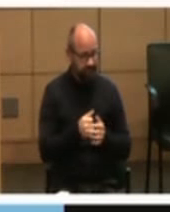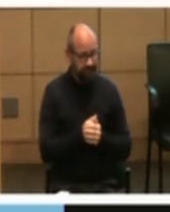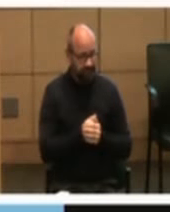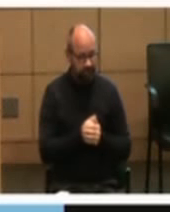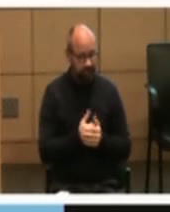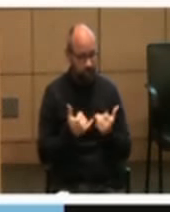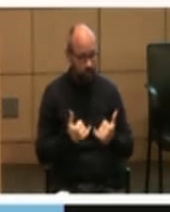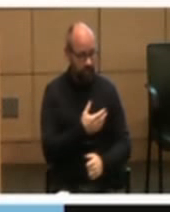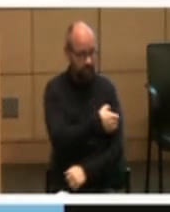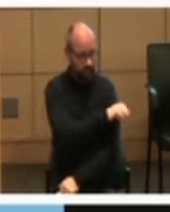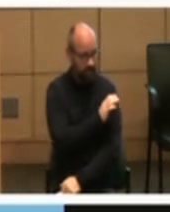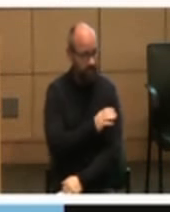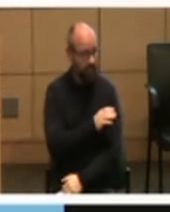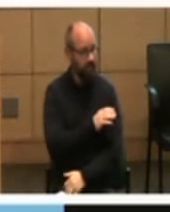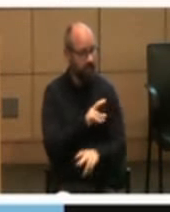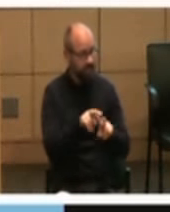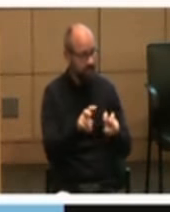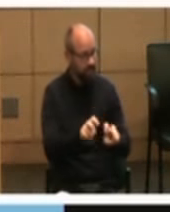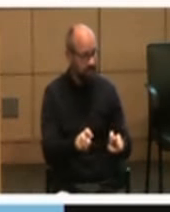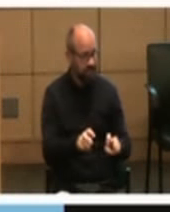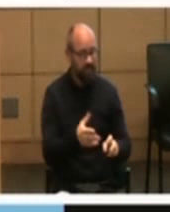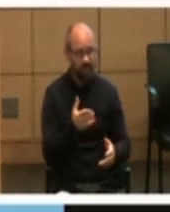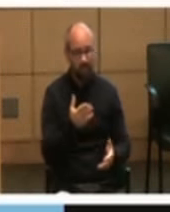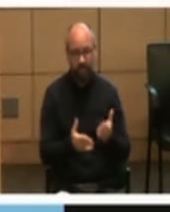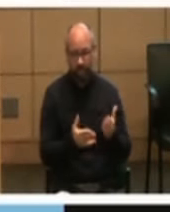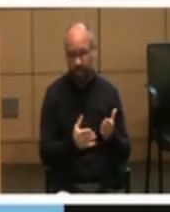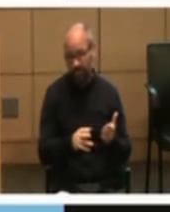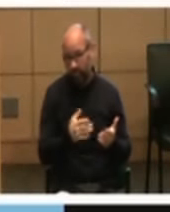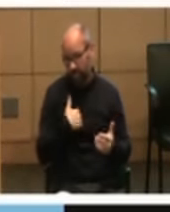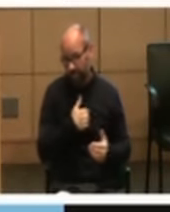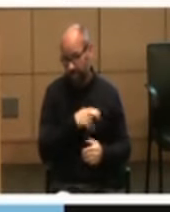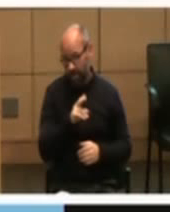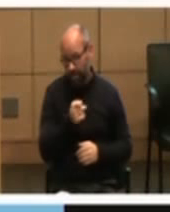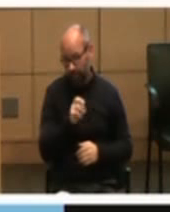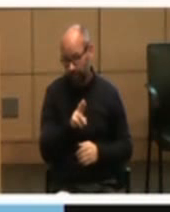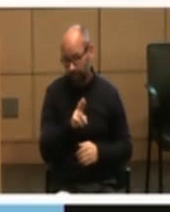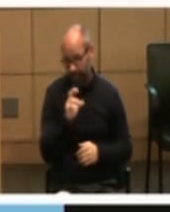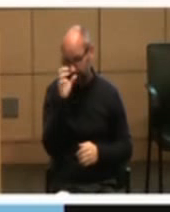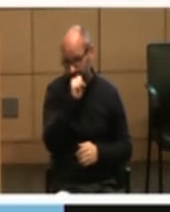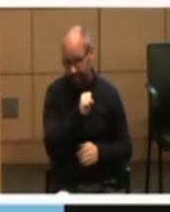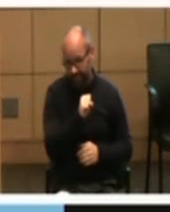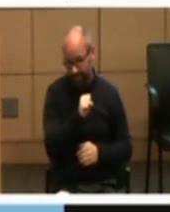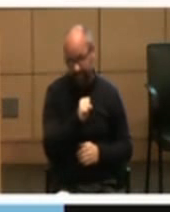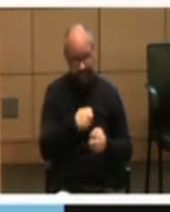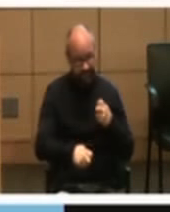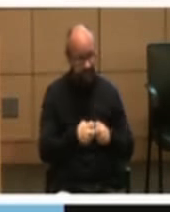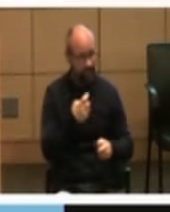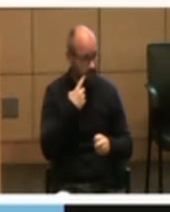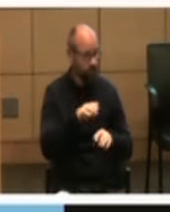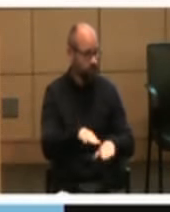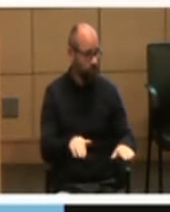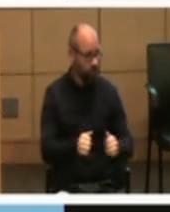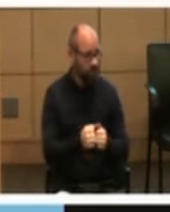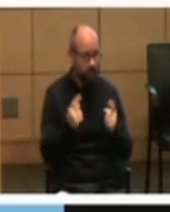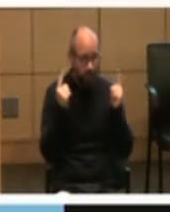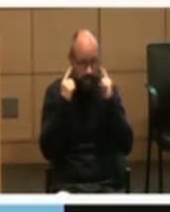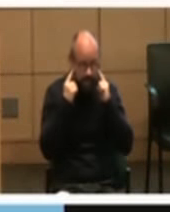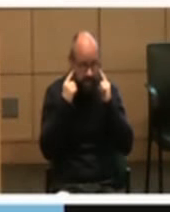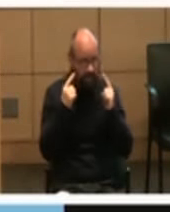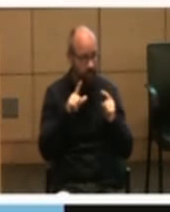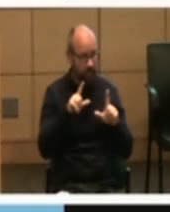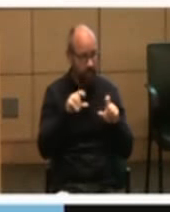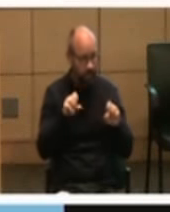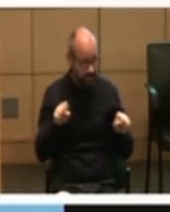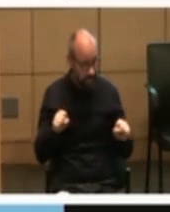clinical assessments might be underestimating difficulties for some children with bilateral hearing loss that they're experiencing in their everyday